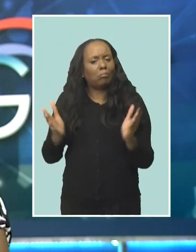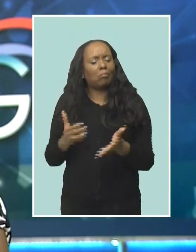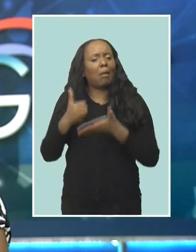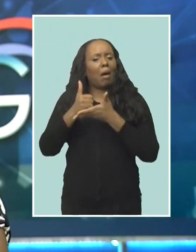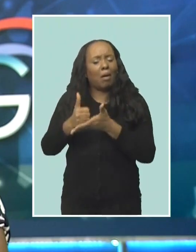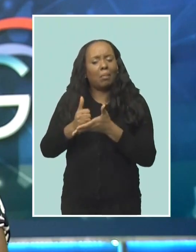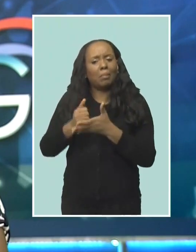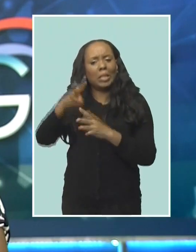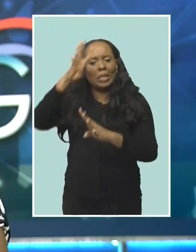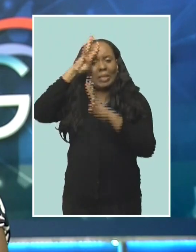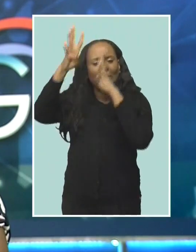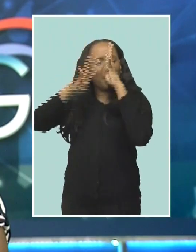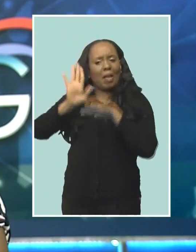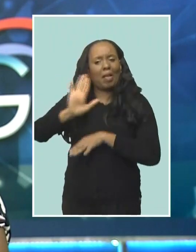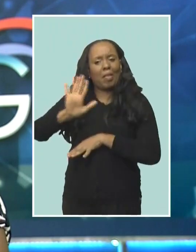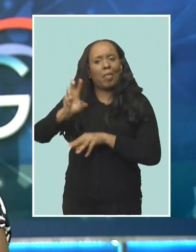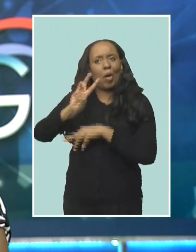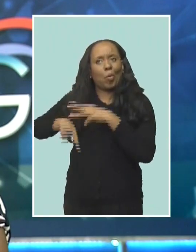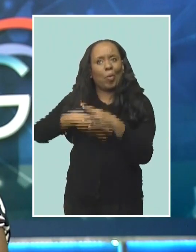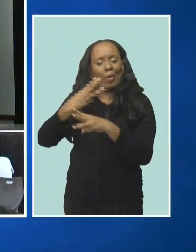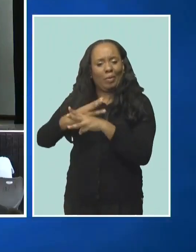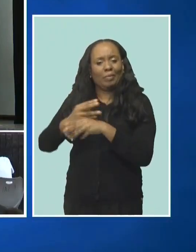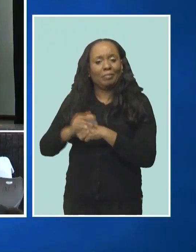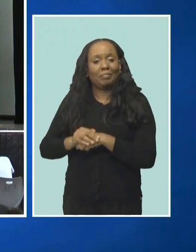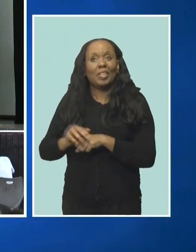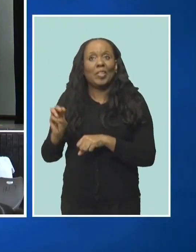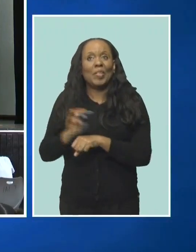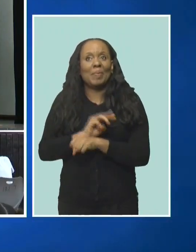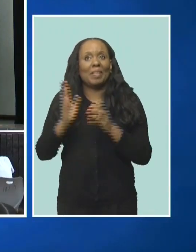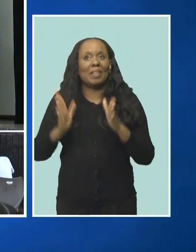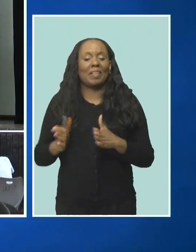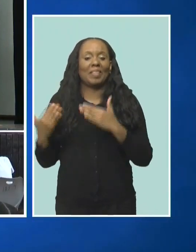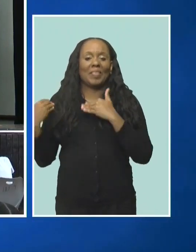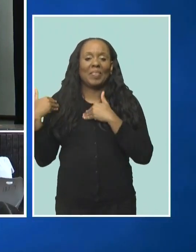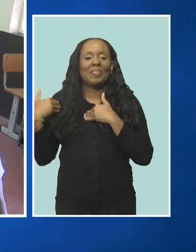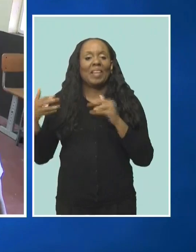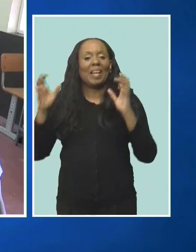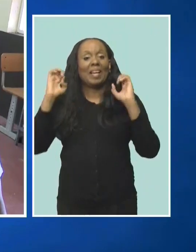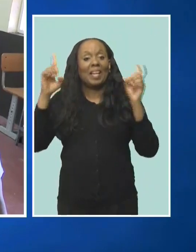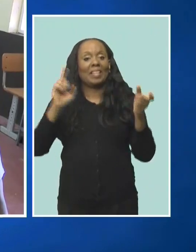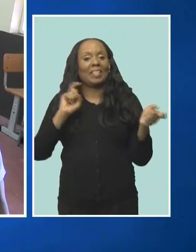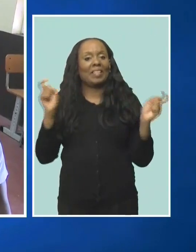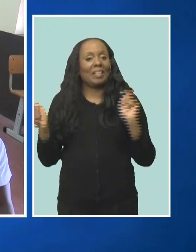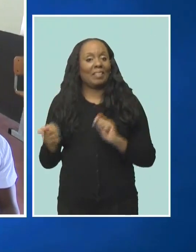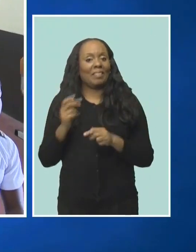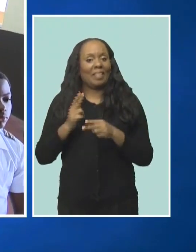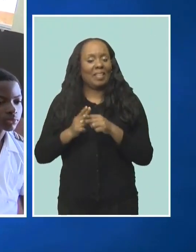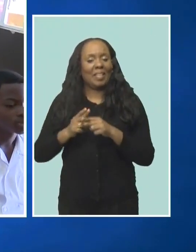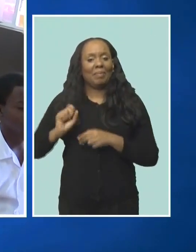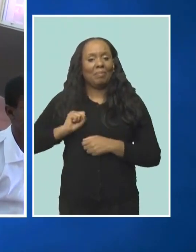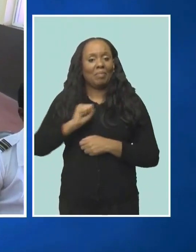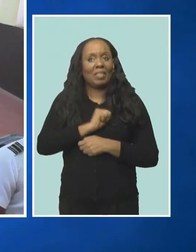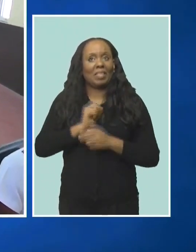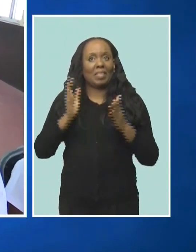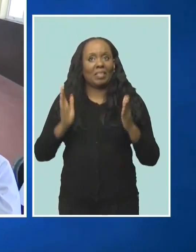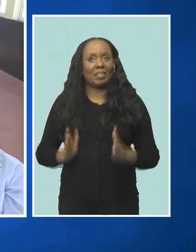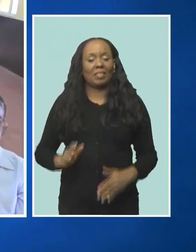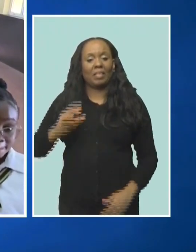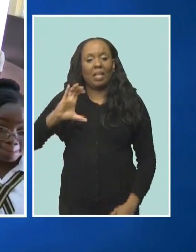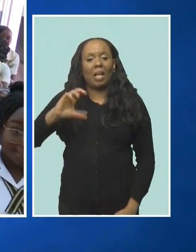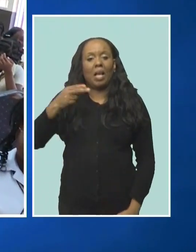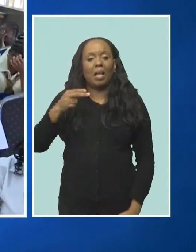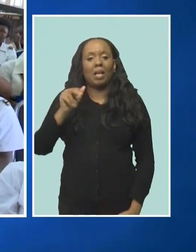they want to live in. That's according to Minister of Educational Transformation, Senator Chad Blackman. He says